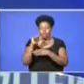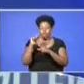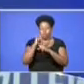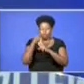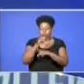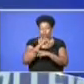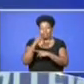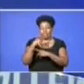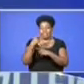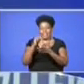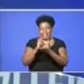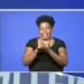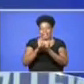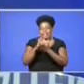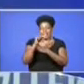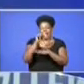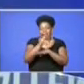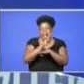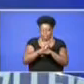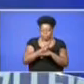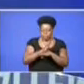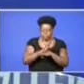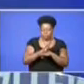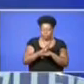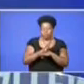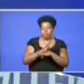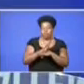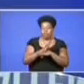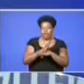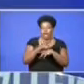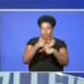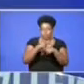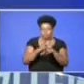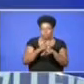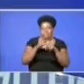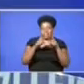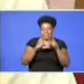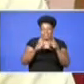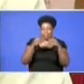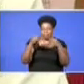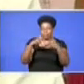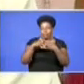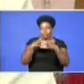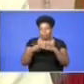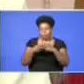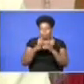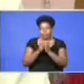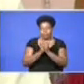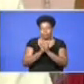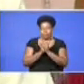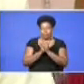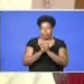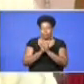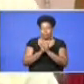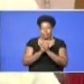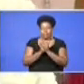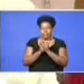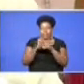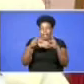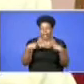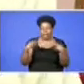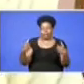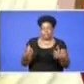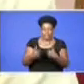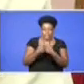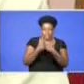Bird is a sole producer, it too has its challenges with market access. They're located in Abaco, so they have a